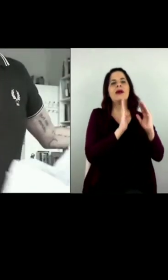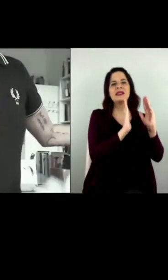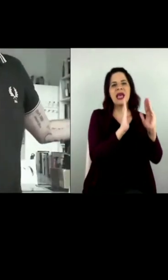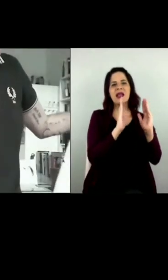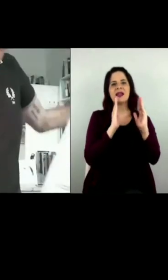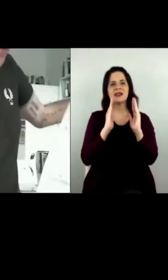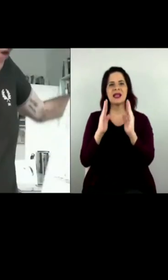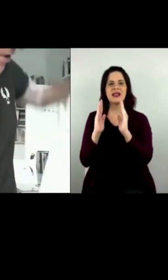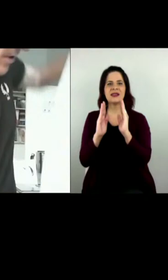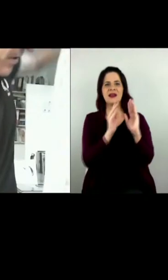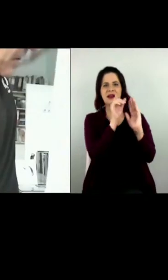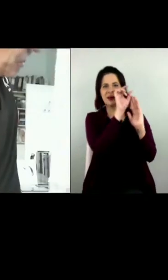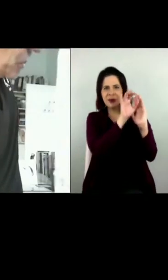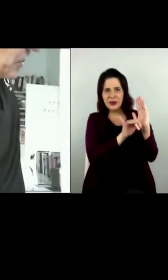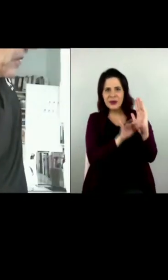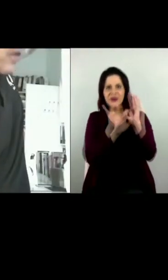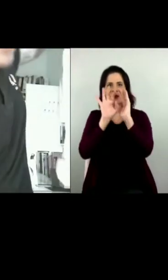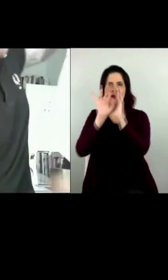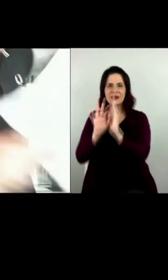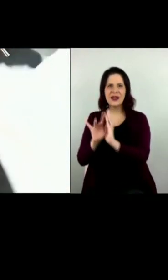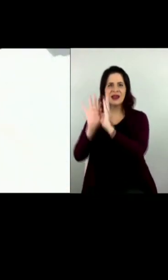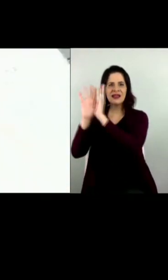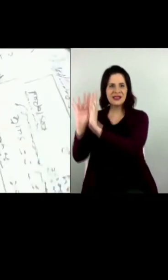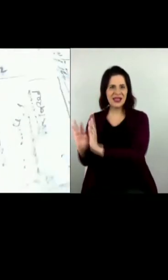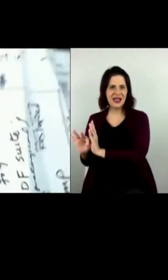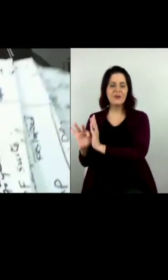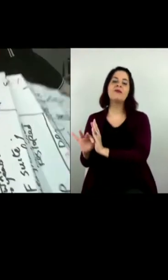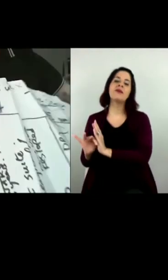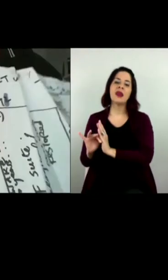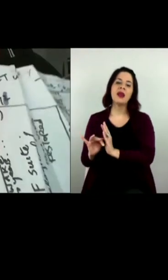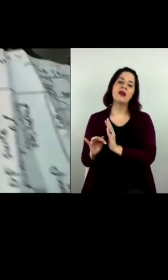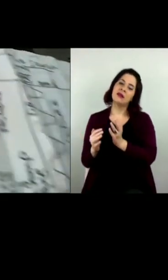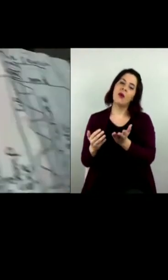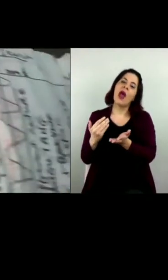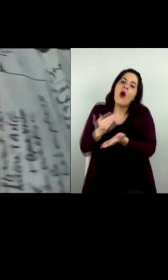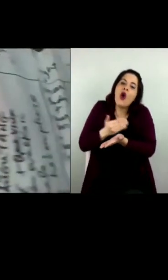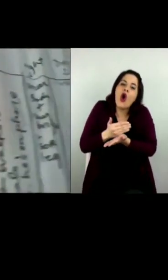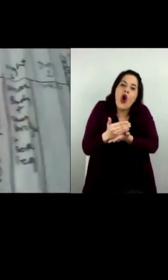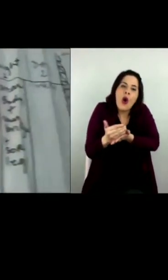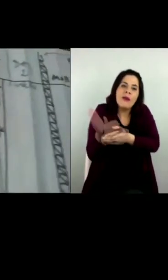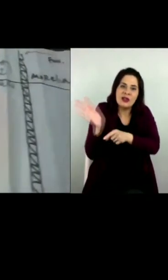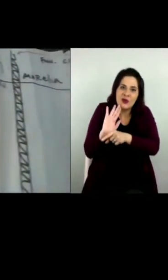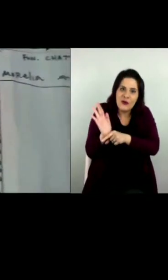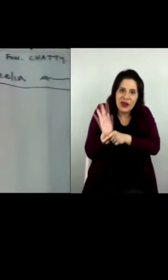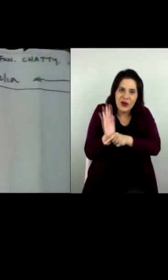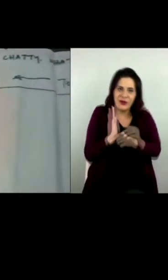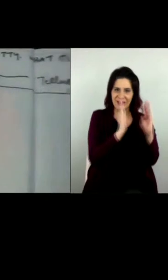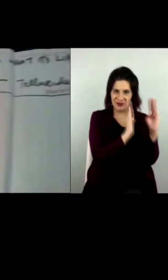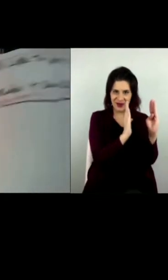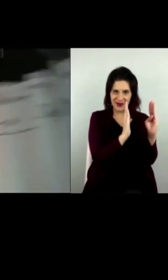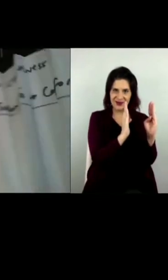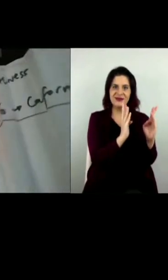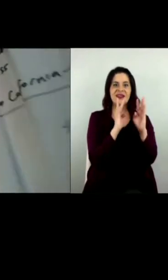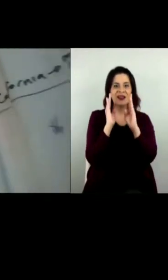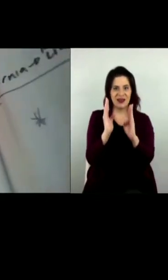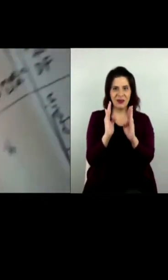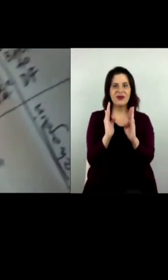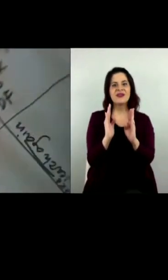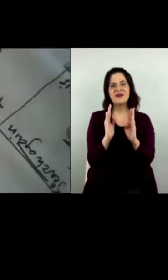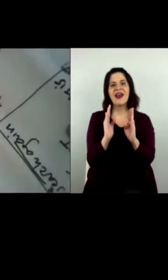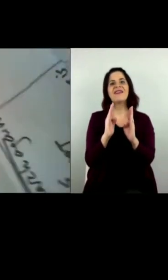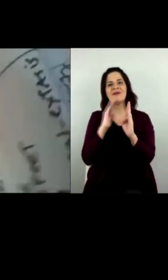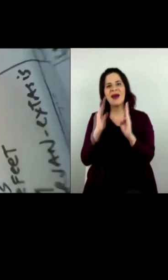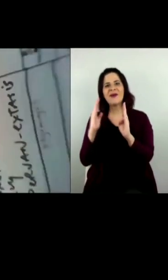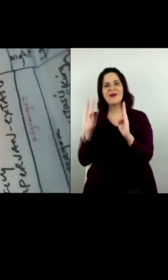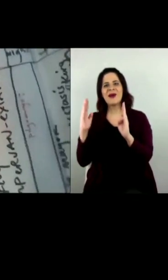starts, this is the beginning of the film here. And then you follow the way through